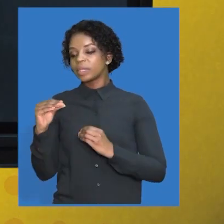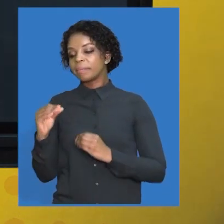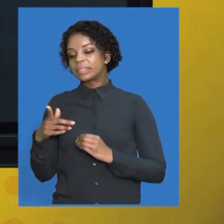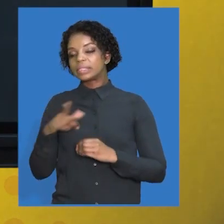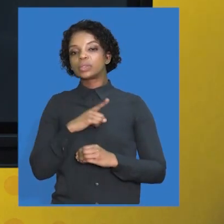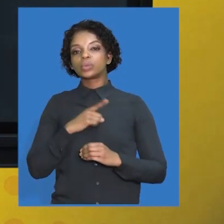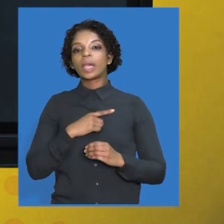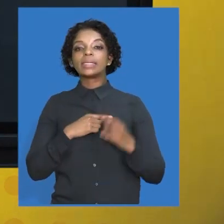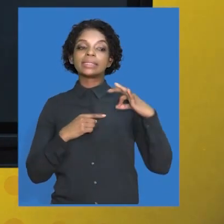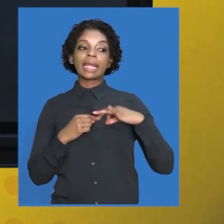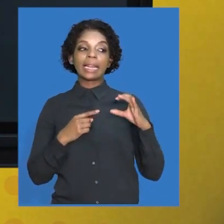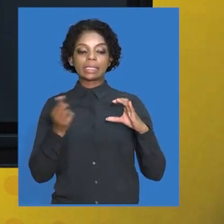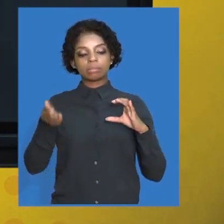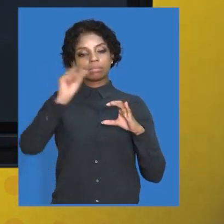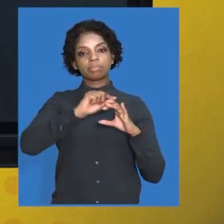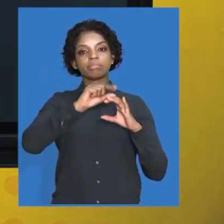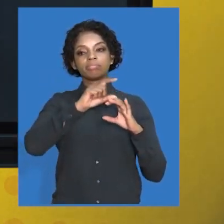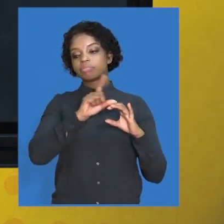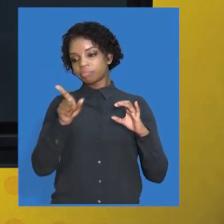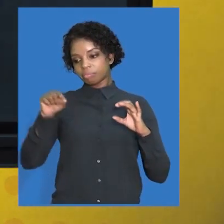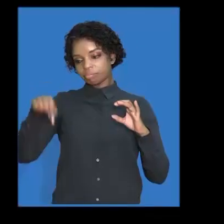business, the less profit that we are going to have.